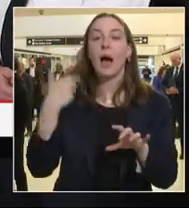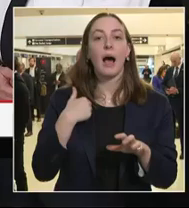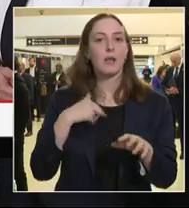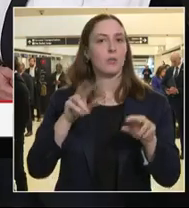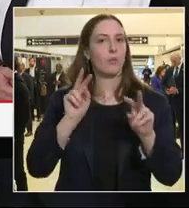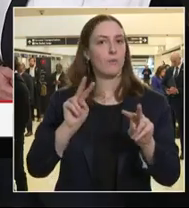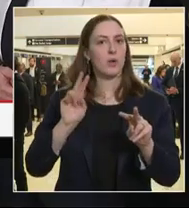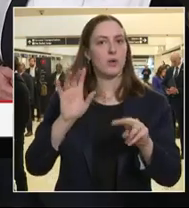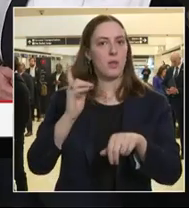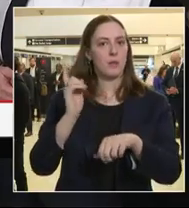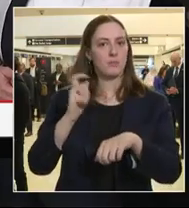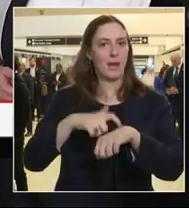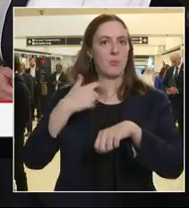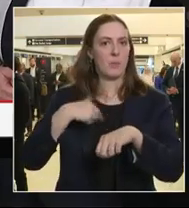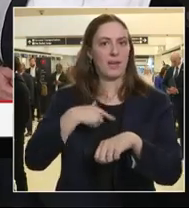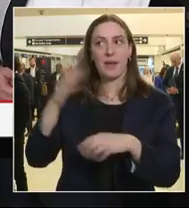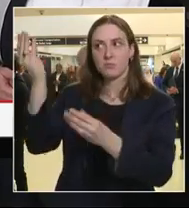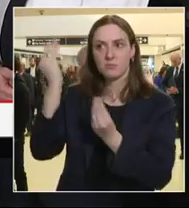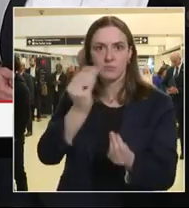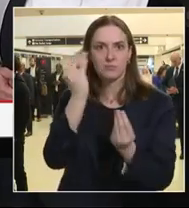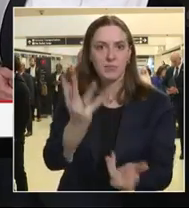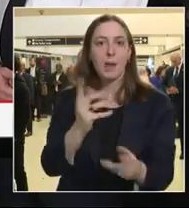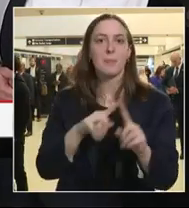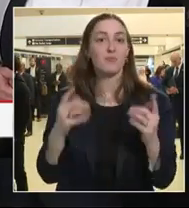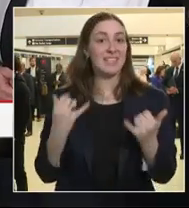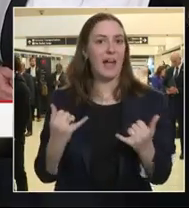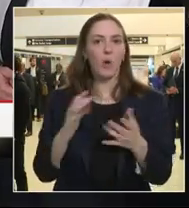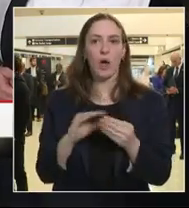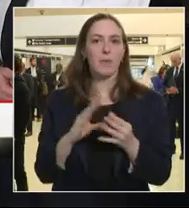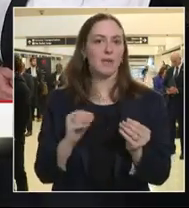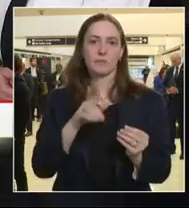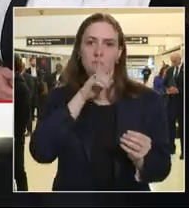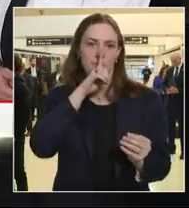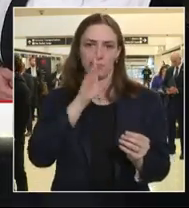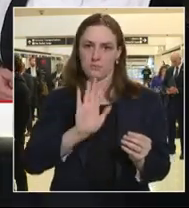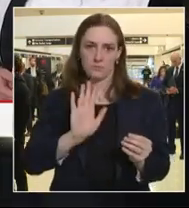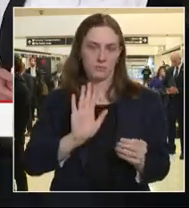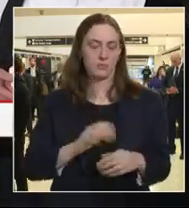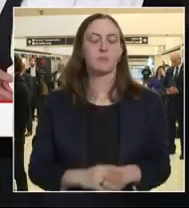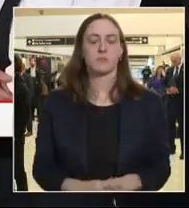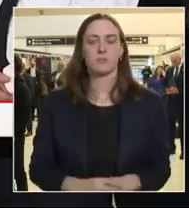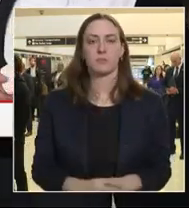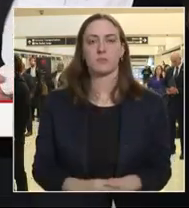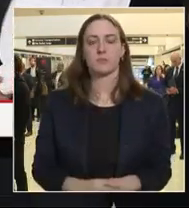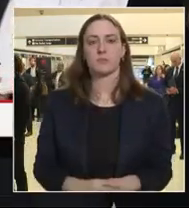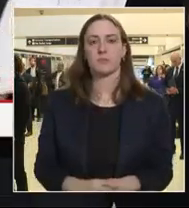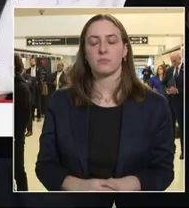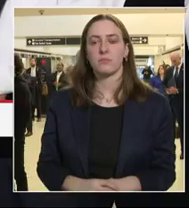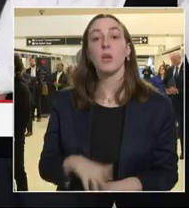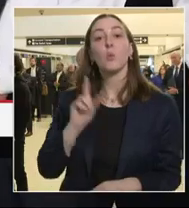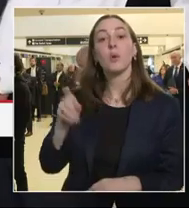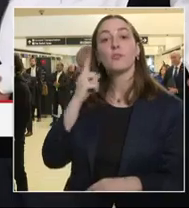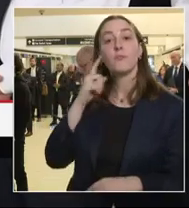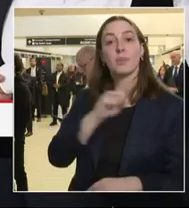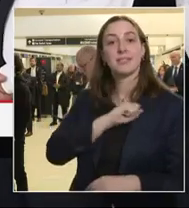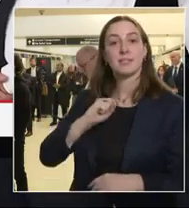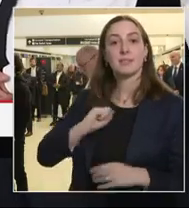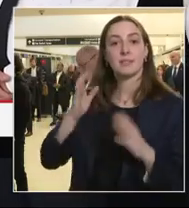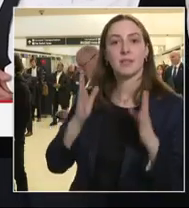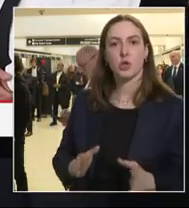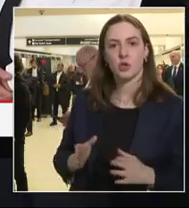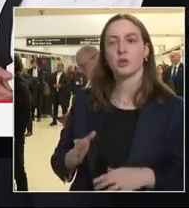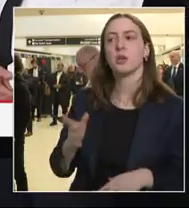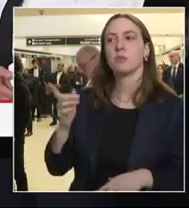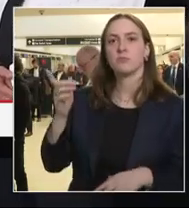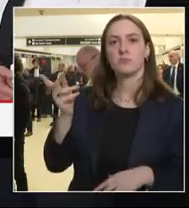information, but I don't want to comment on that right now. Senator Kaine, Senator Warner, you all have been, very